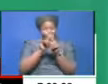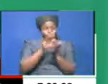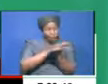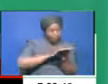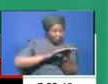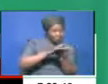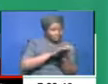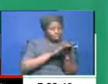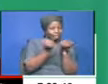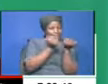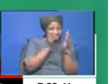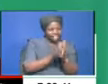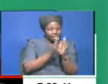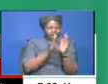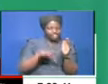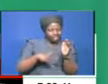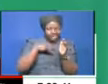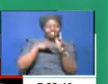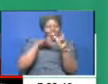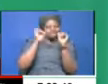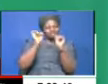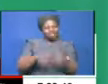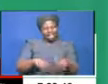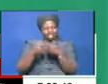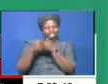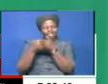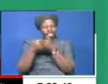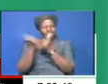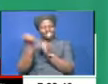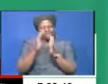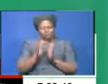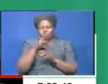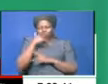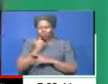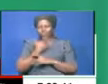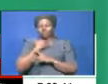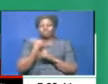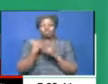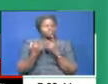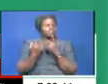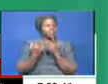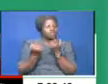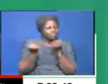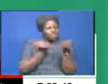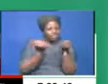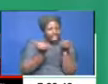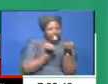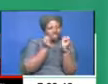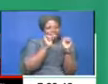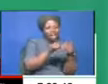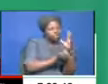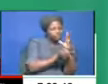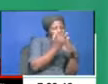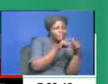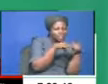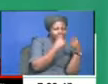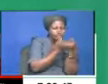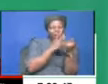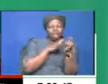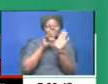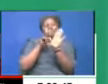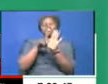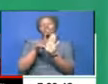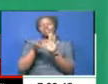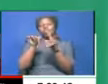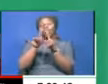feels they can challenge, who want to drive a rally car, can now form a team and participate in it. We also expect a